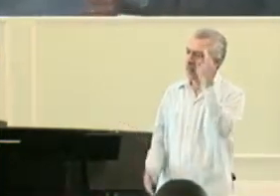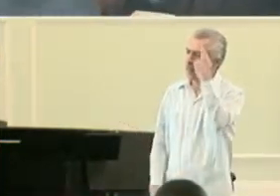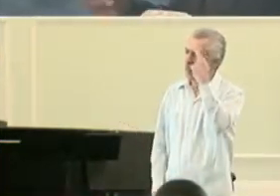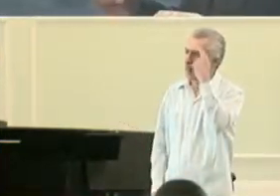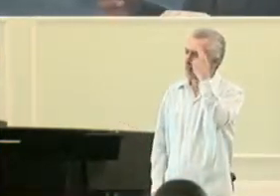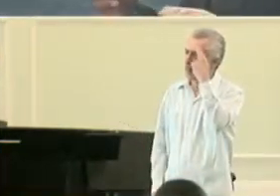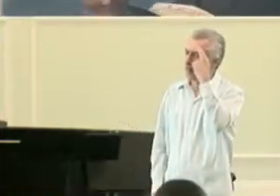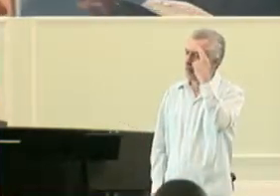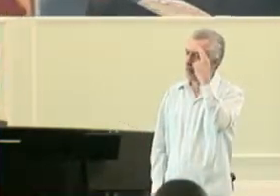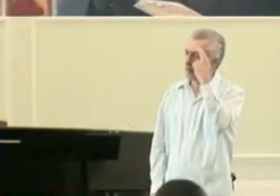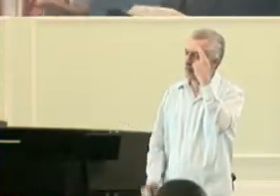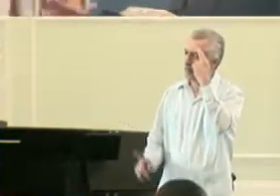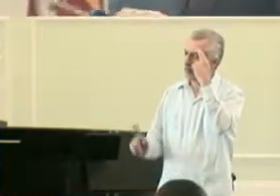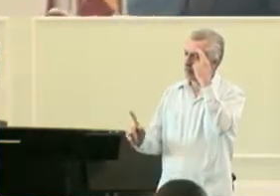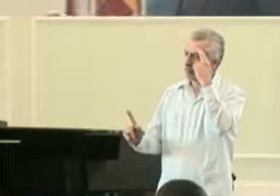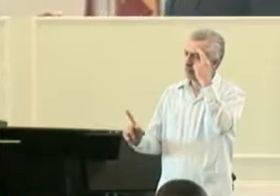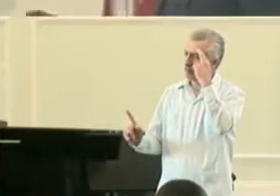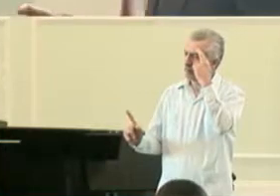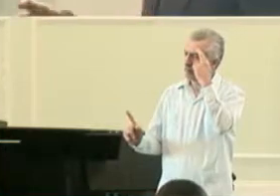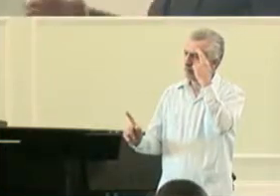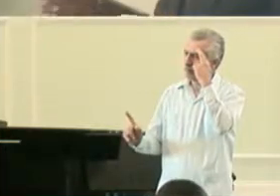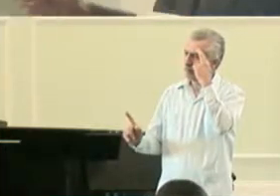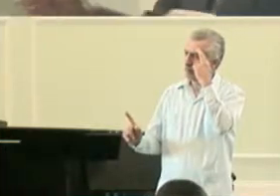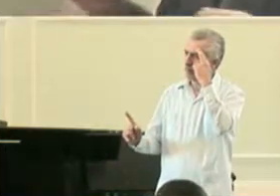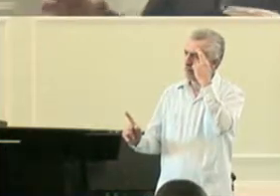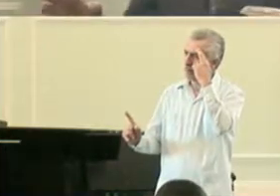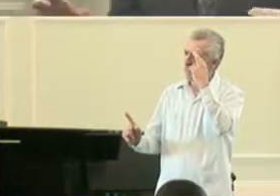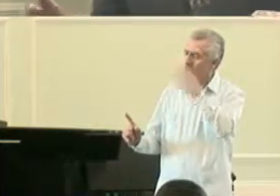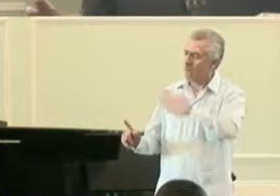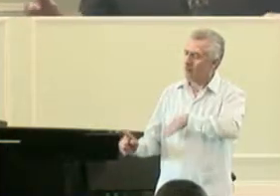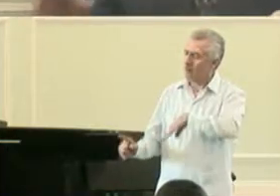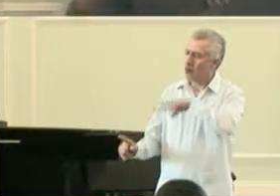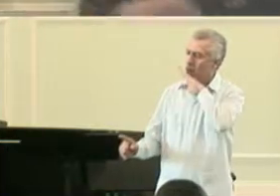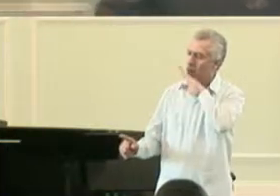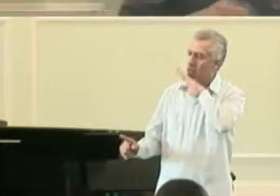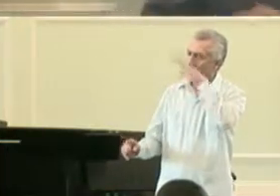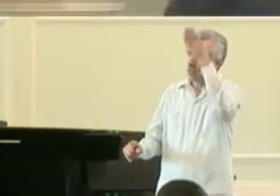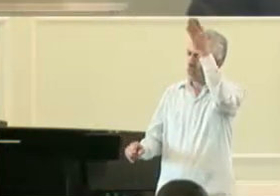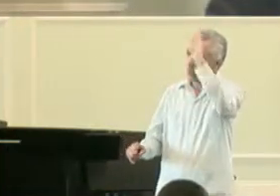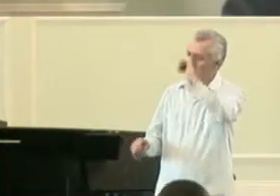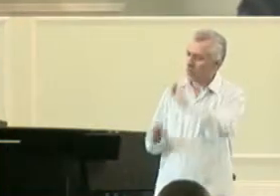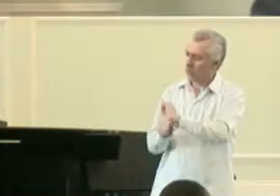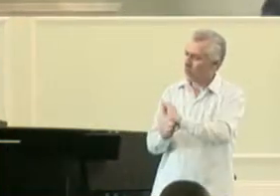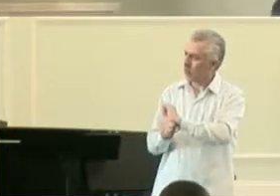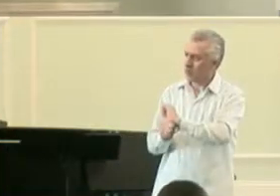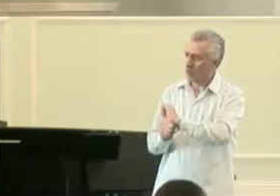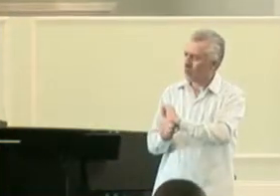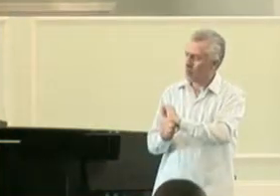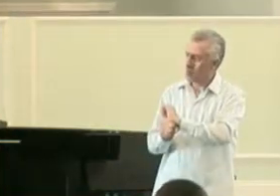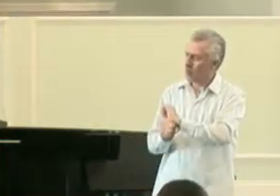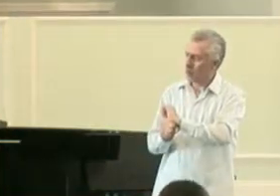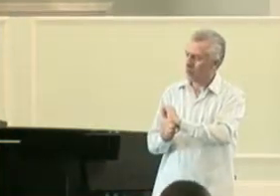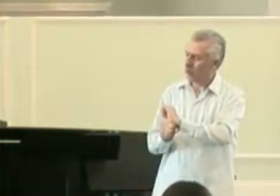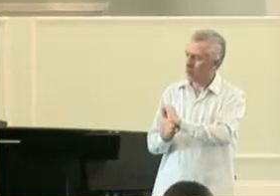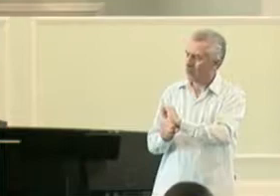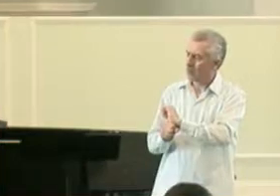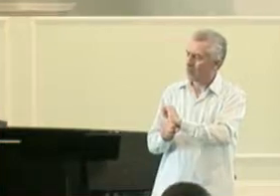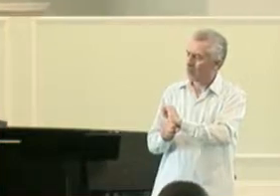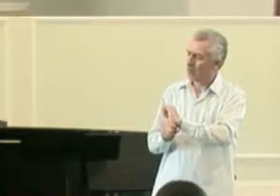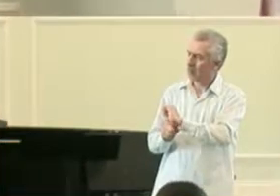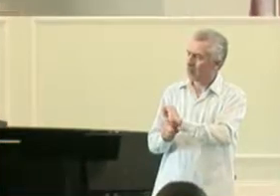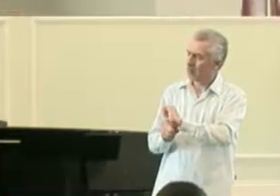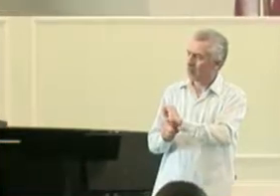We don't want to be the cause of frustrating the call of God for us here. So